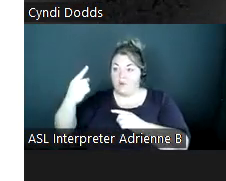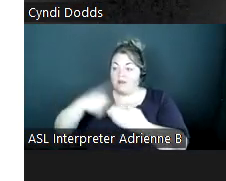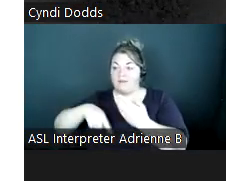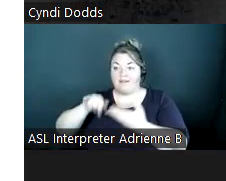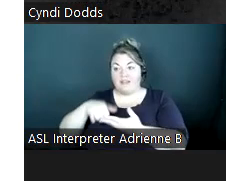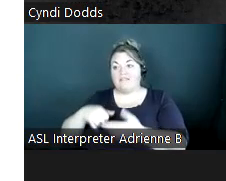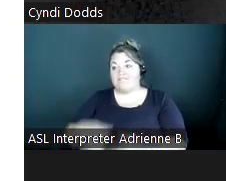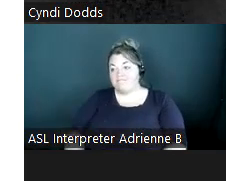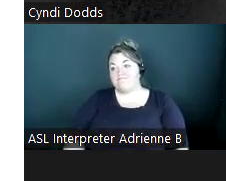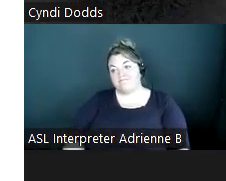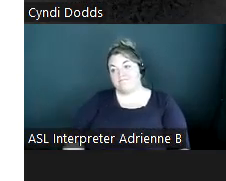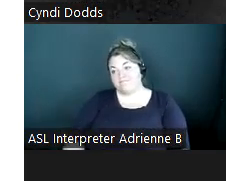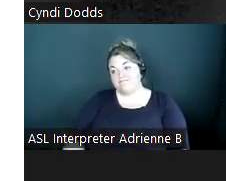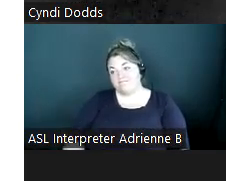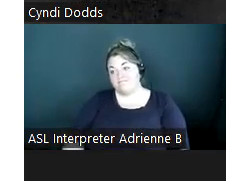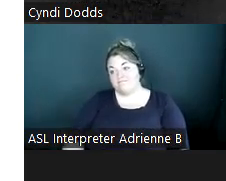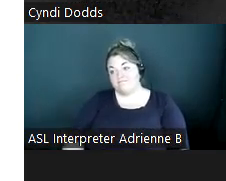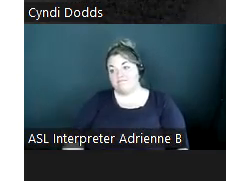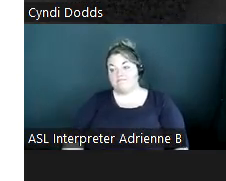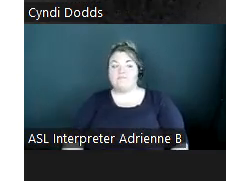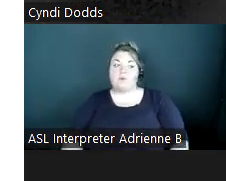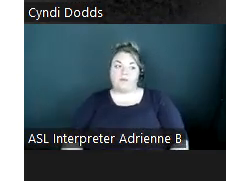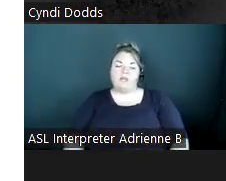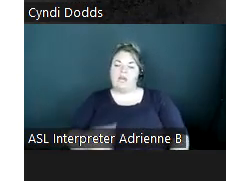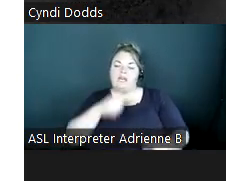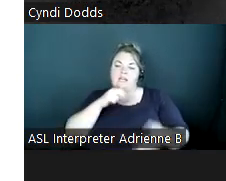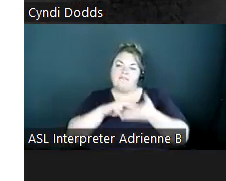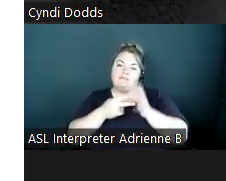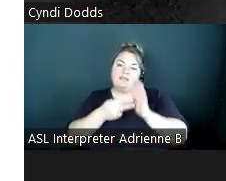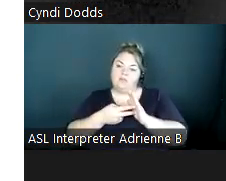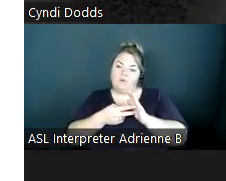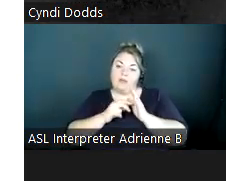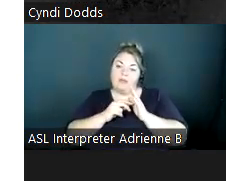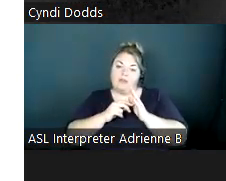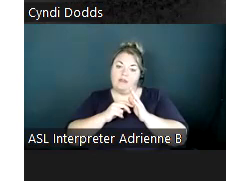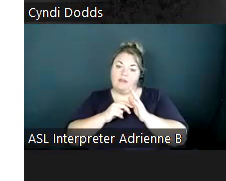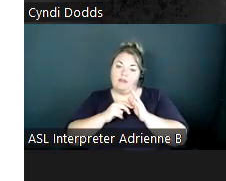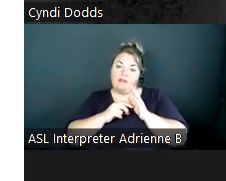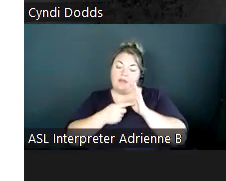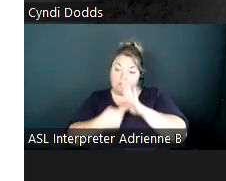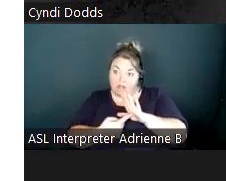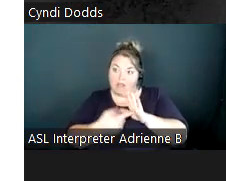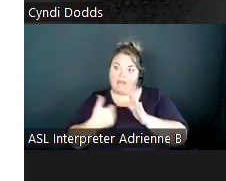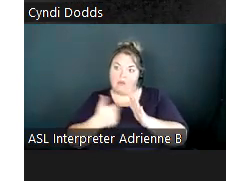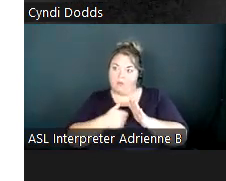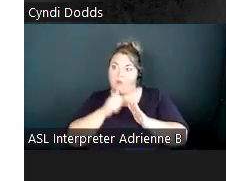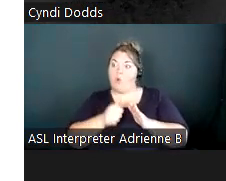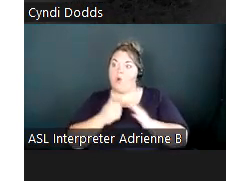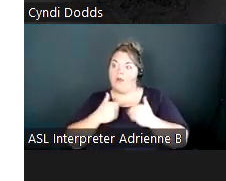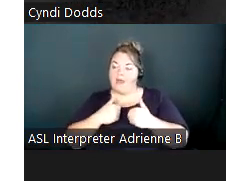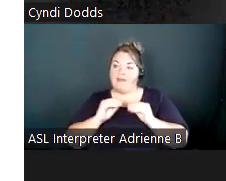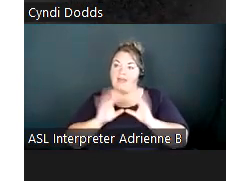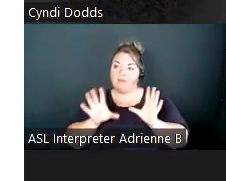that. Sure, and I didn't mean to imply that we won't have absolute clarity,